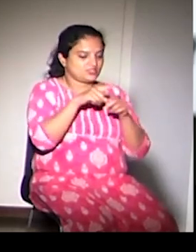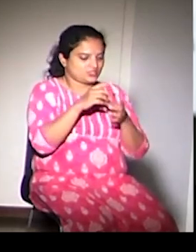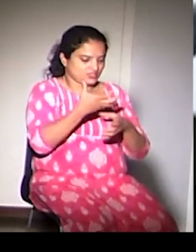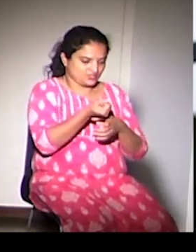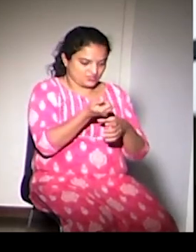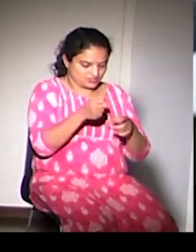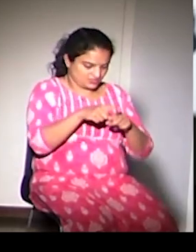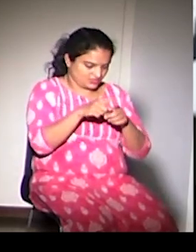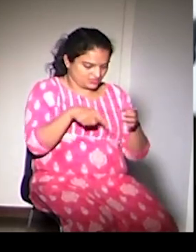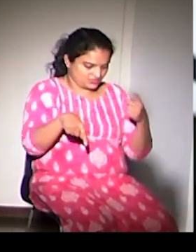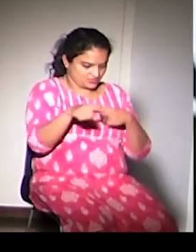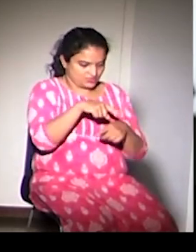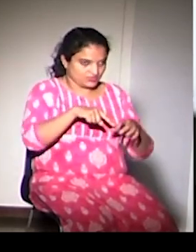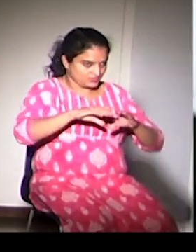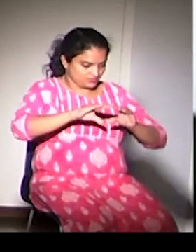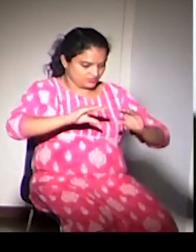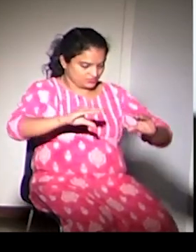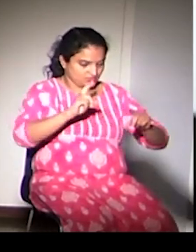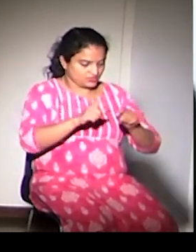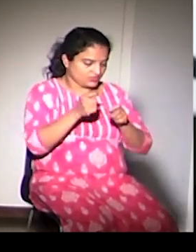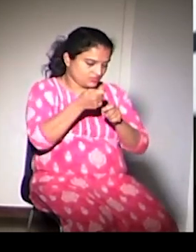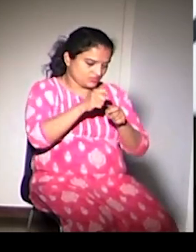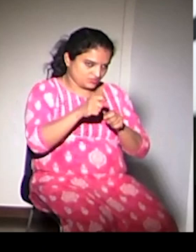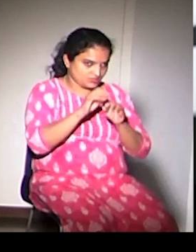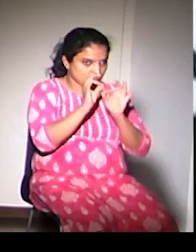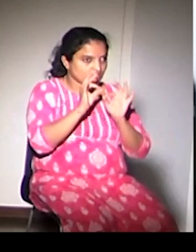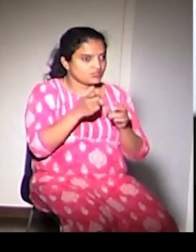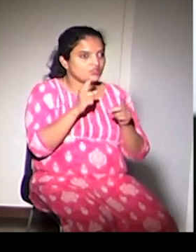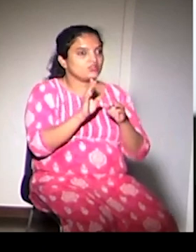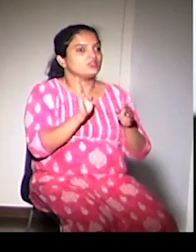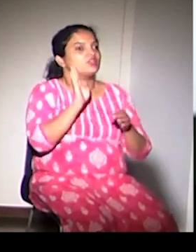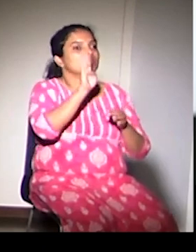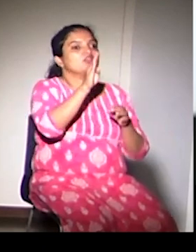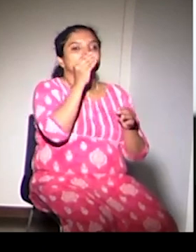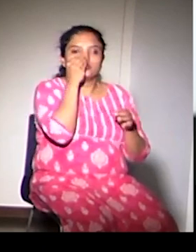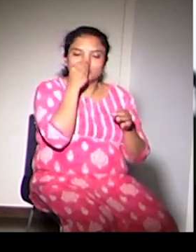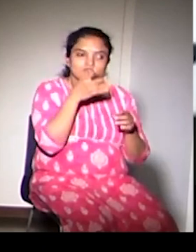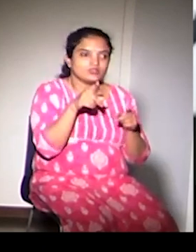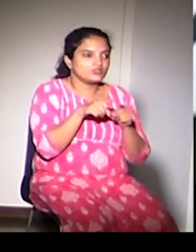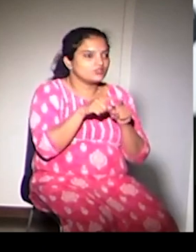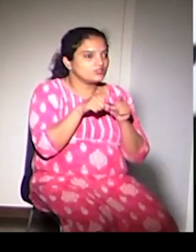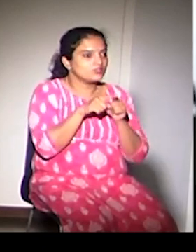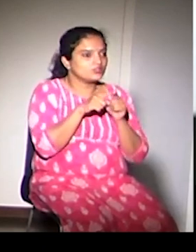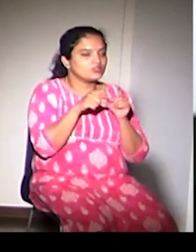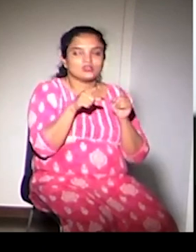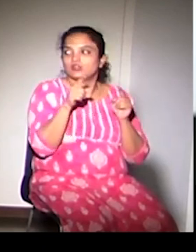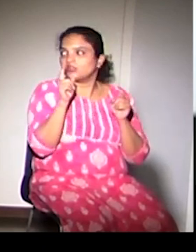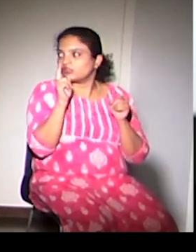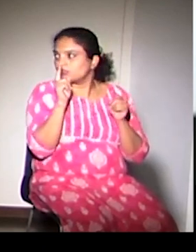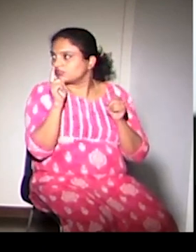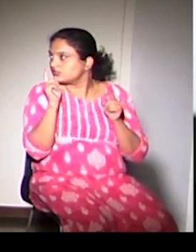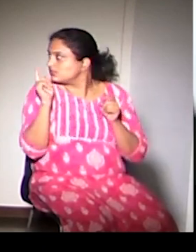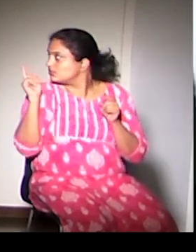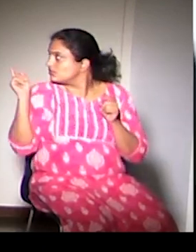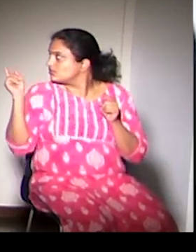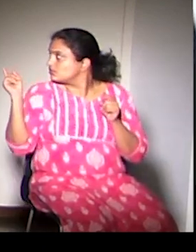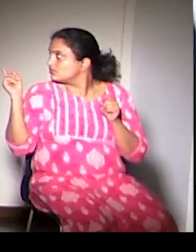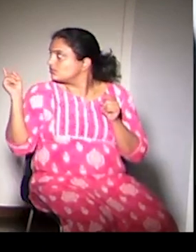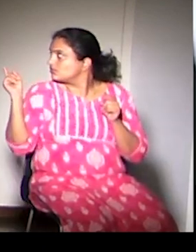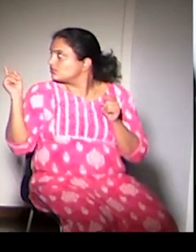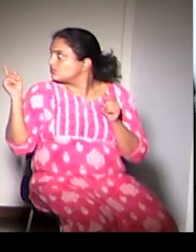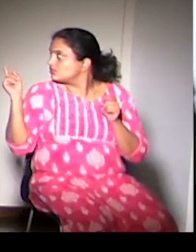and then firing it as an individual object and then placing it together. But you can see immediately the drawbacks of